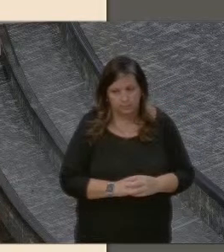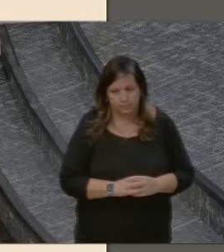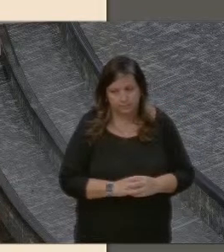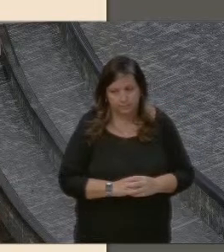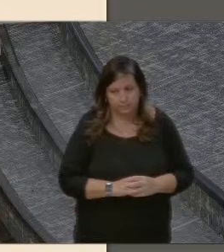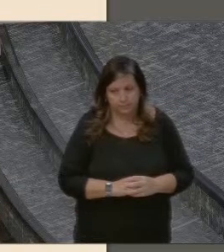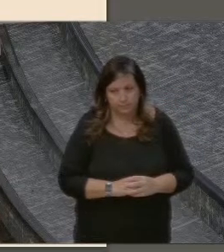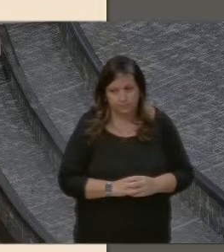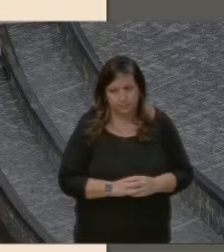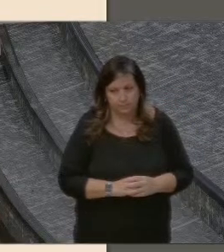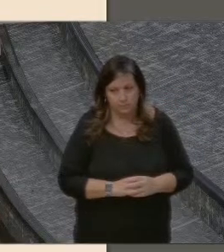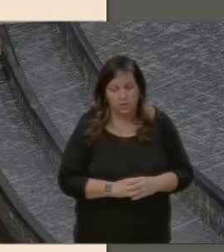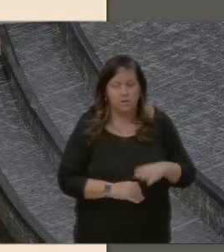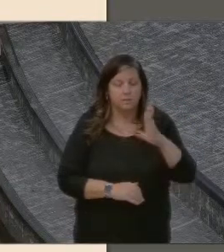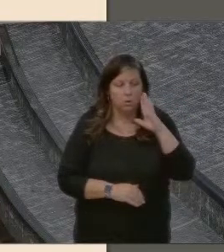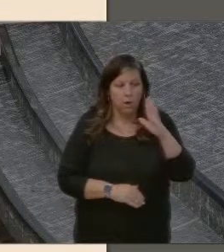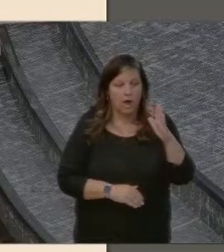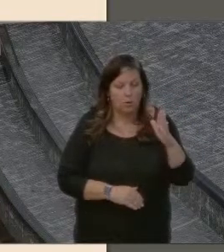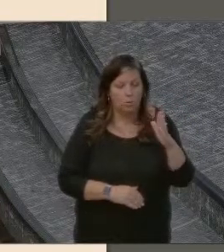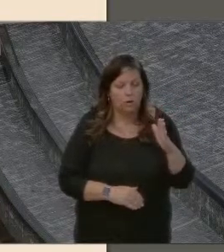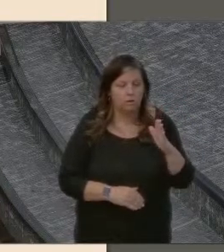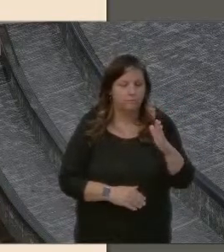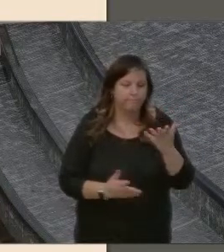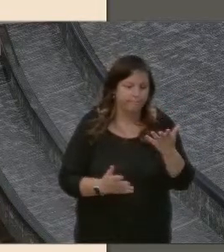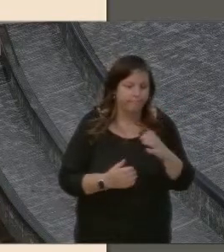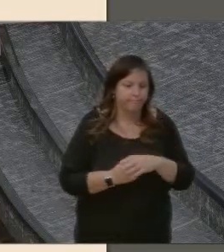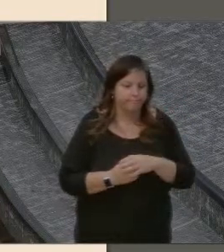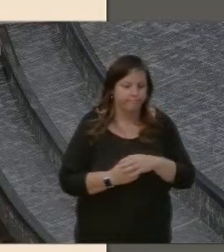So I'm going to transition to